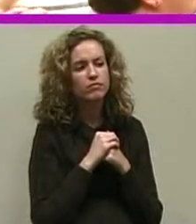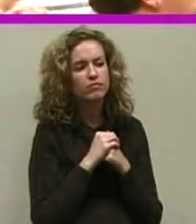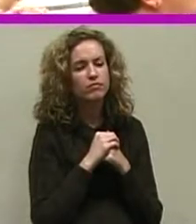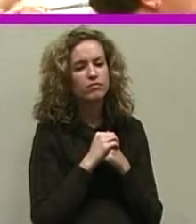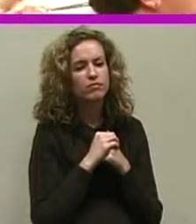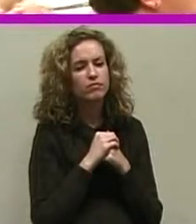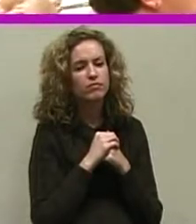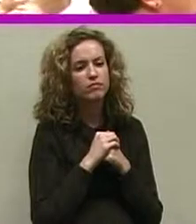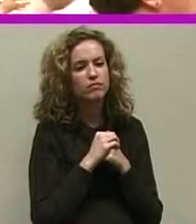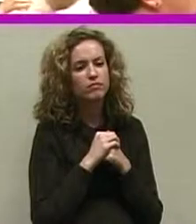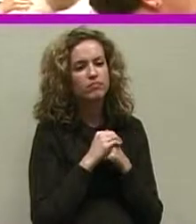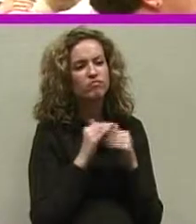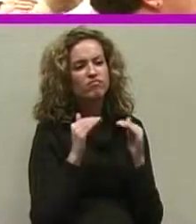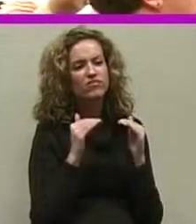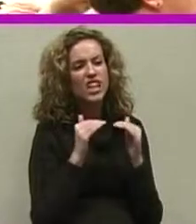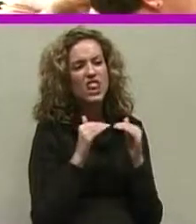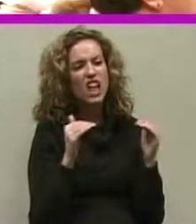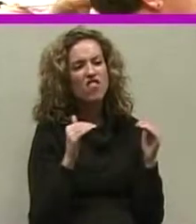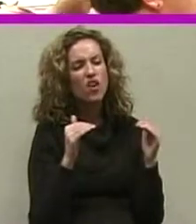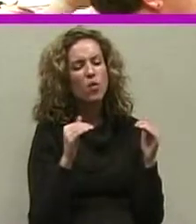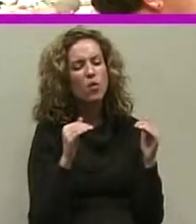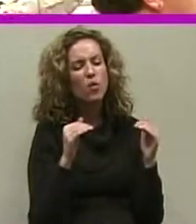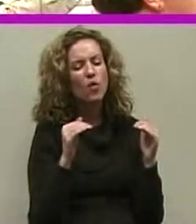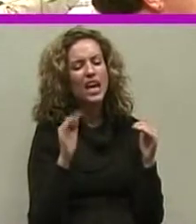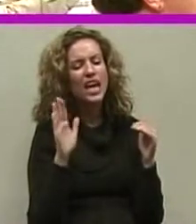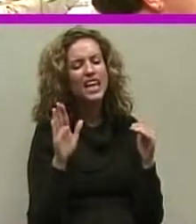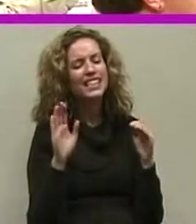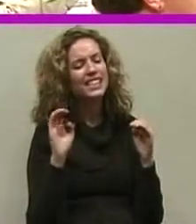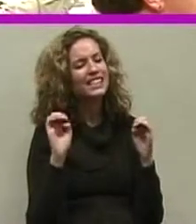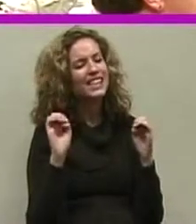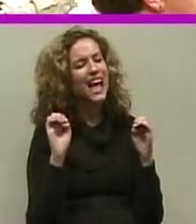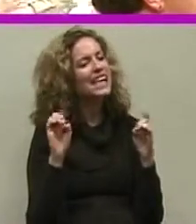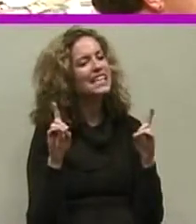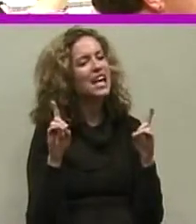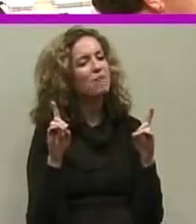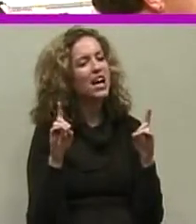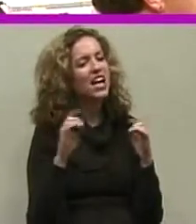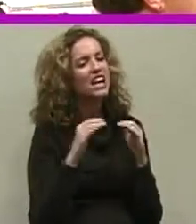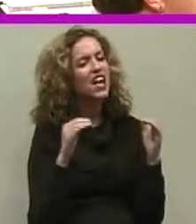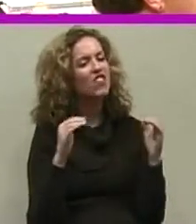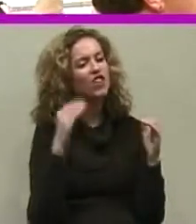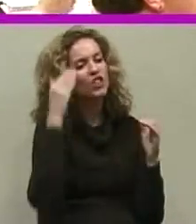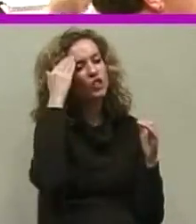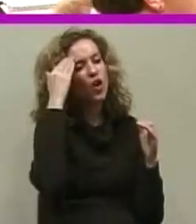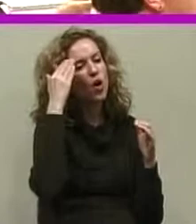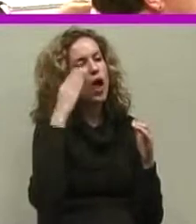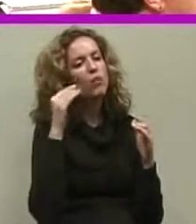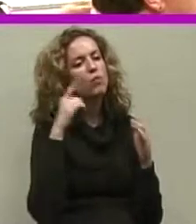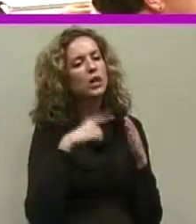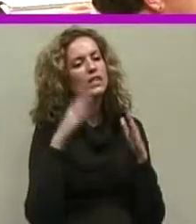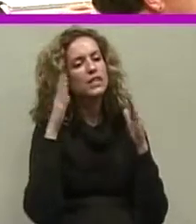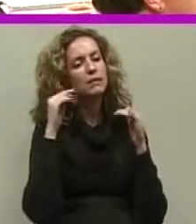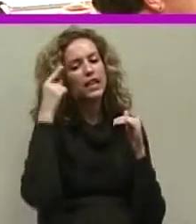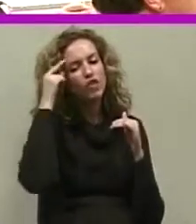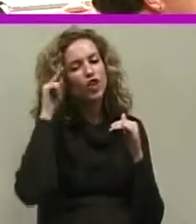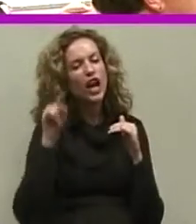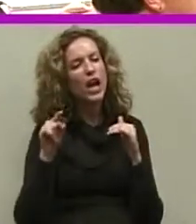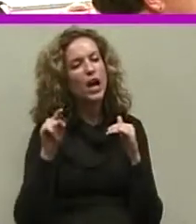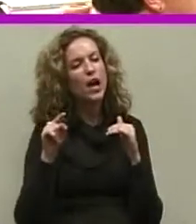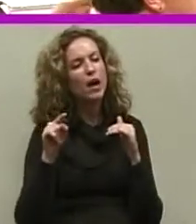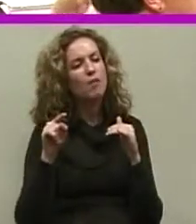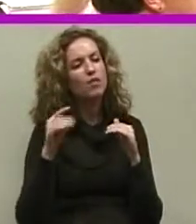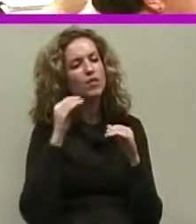I'm trying to say the level of his, where he's at academically and what's being expected of him in the classroom. So the assignments themselves,